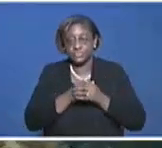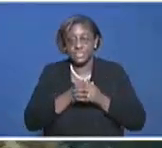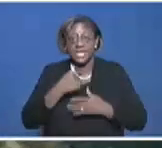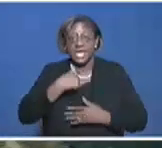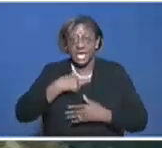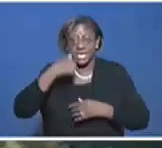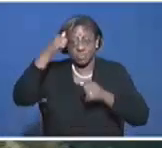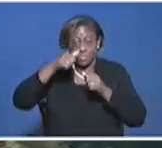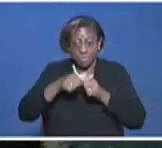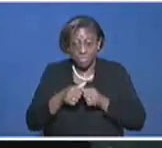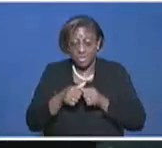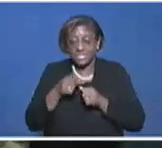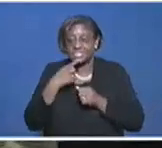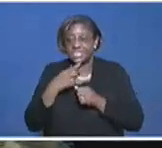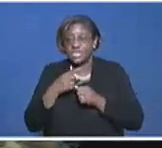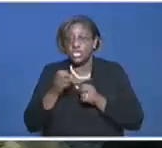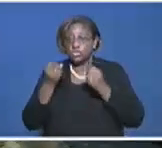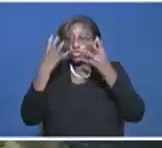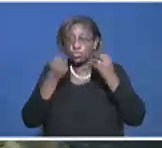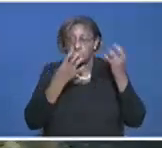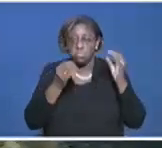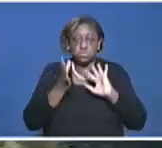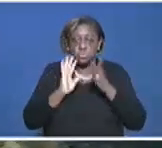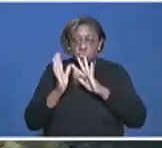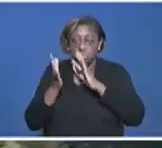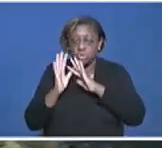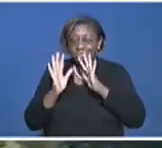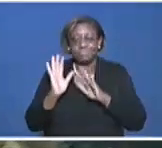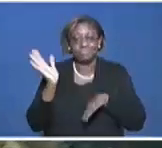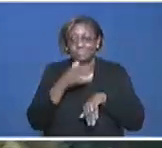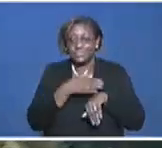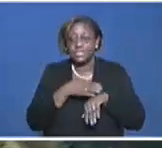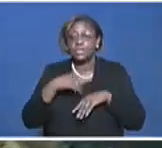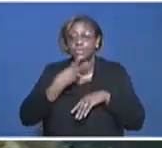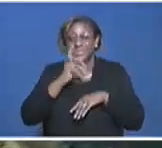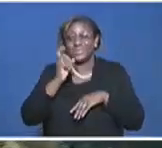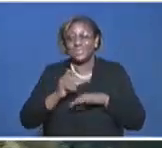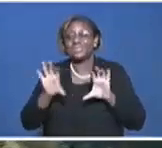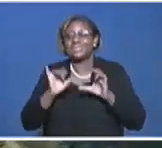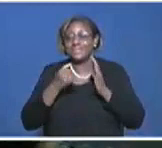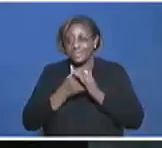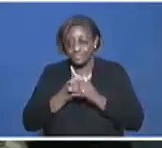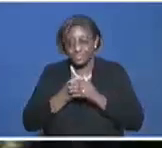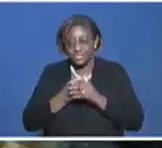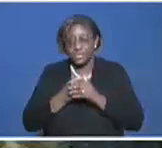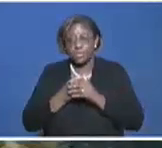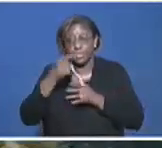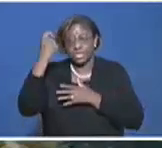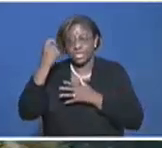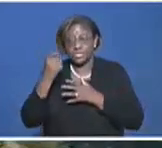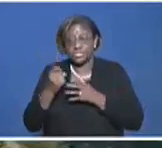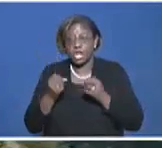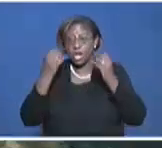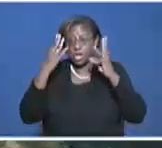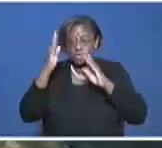much talk, he says. Let's get it done. Because over the many years, he's watched Bahamians endure a lot